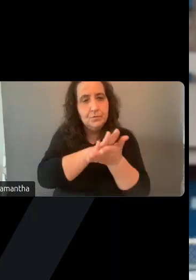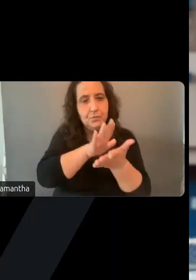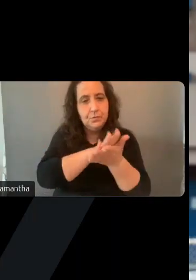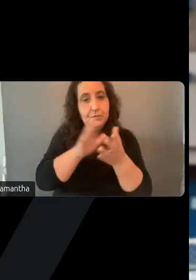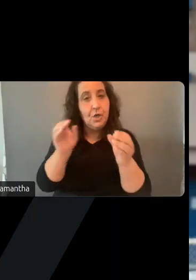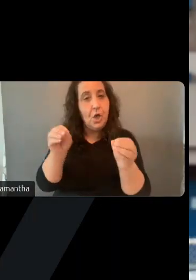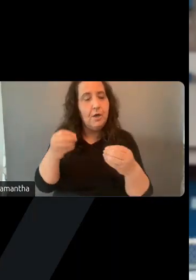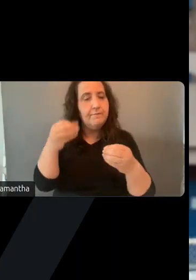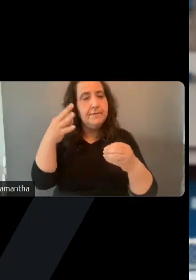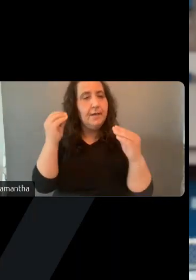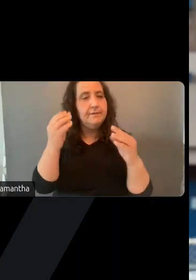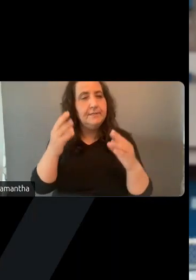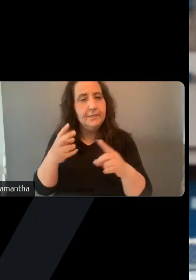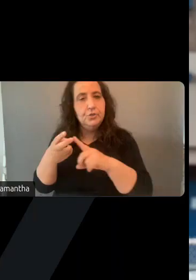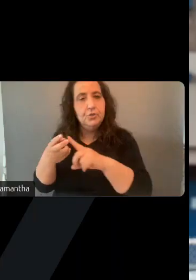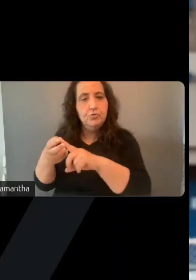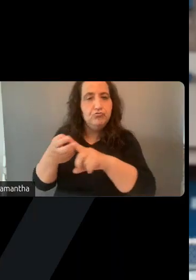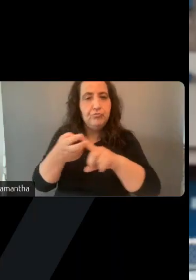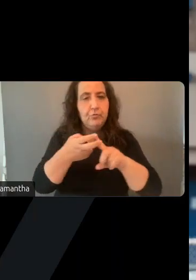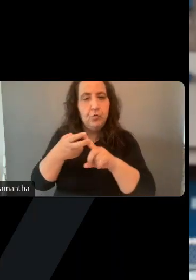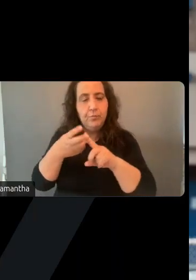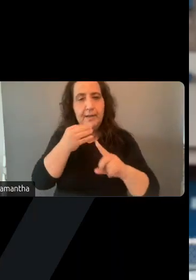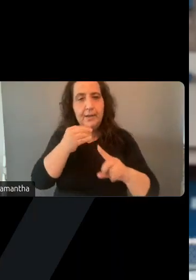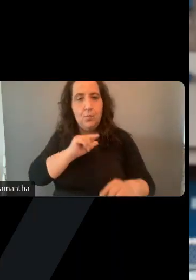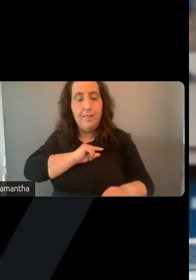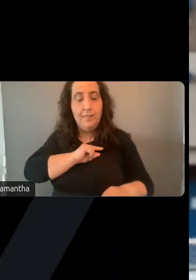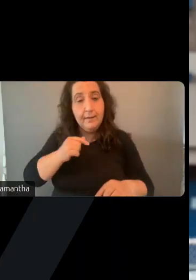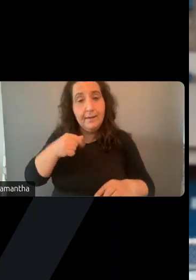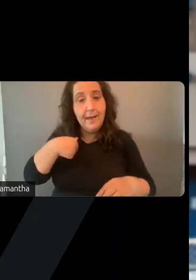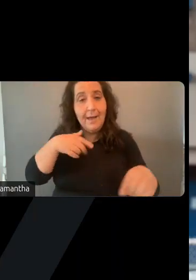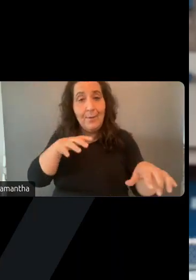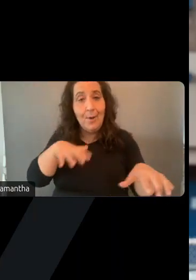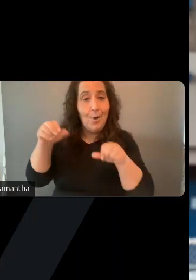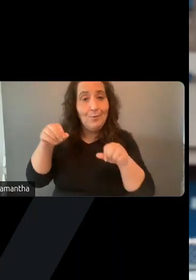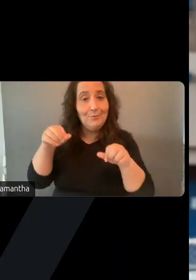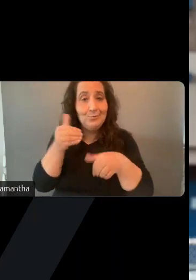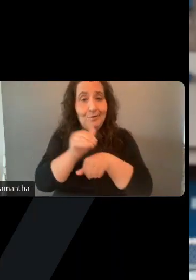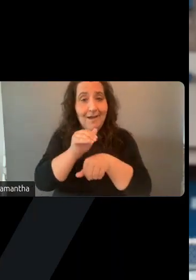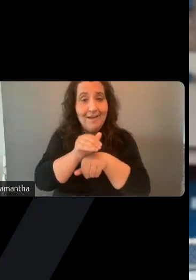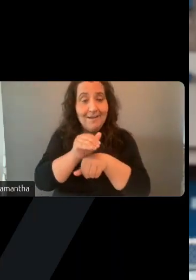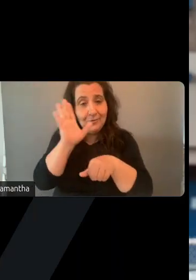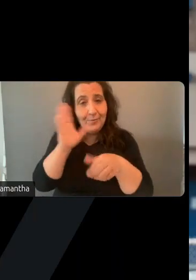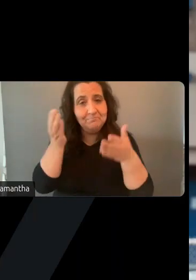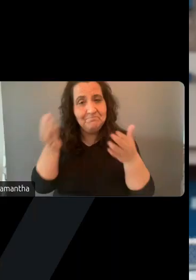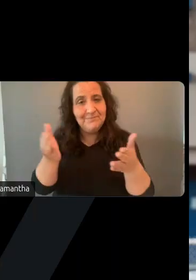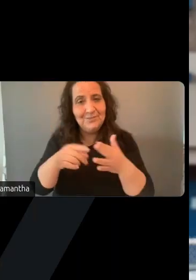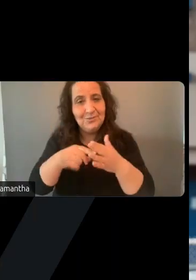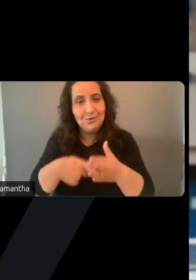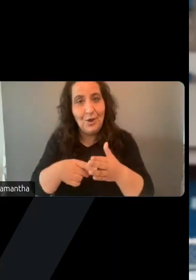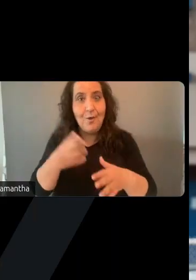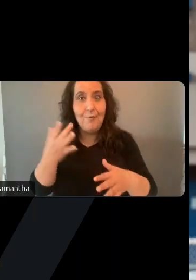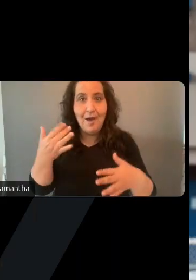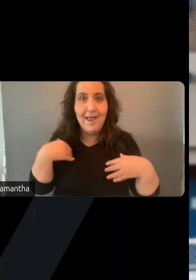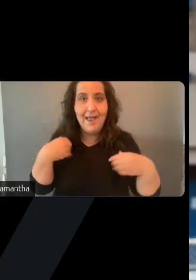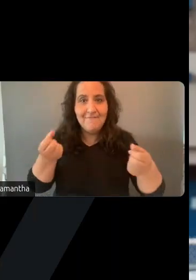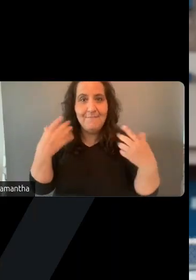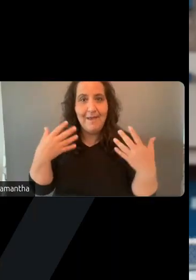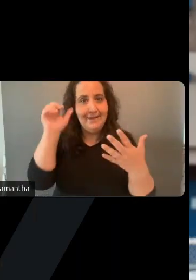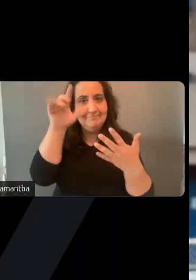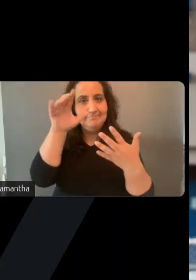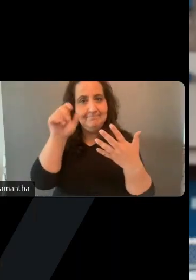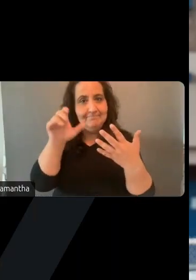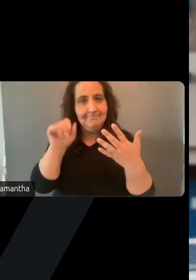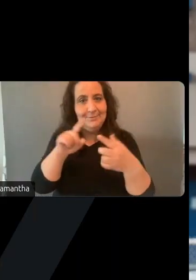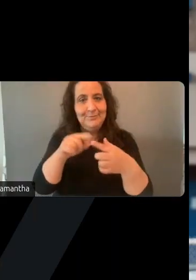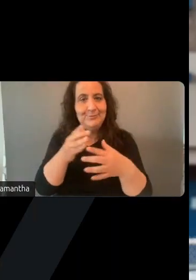of Recruitment and Quality, and I will be your host tonight. And we're going to get things going because we have a lot of content to share with you all tonight.